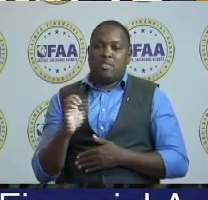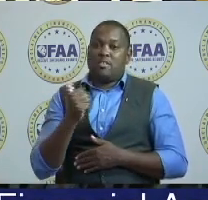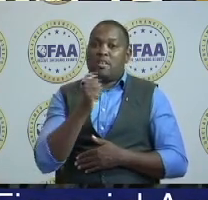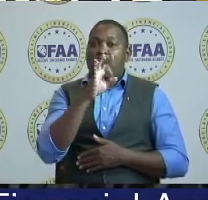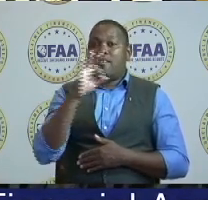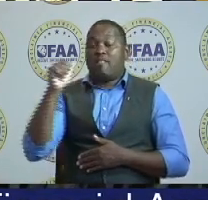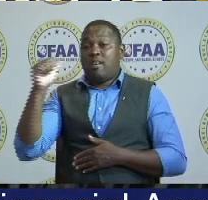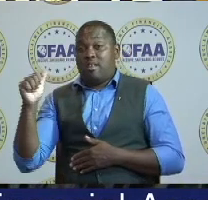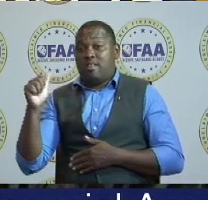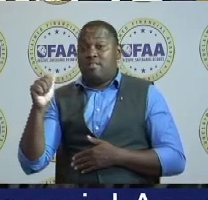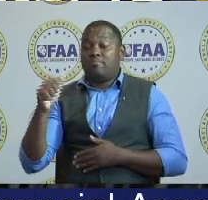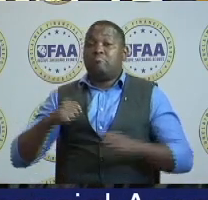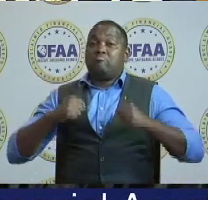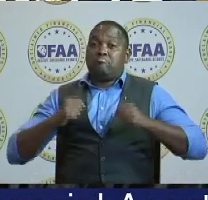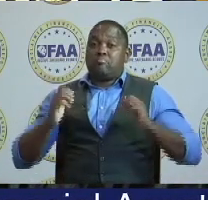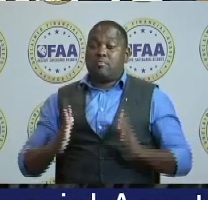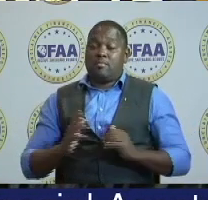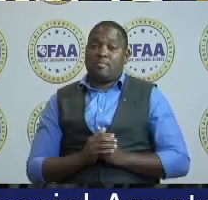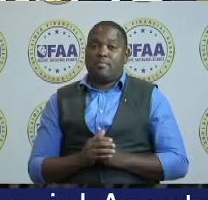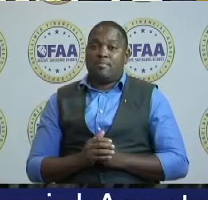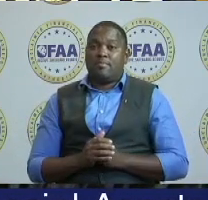Assets. That is the